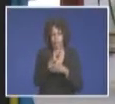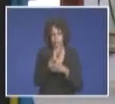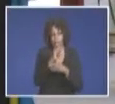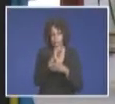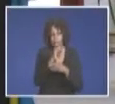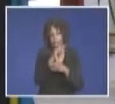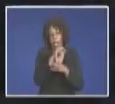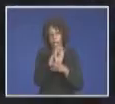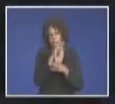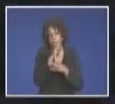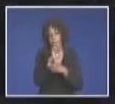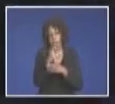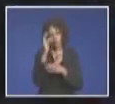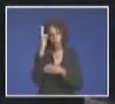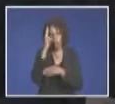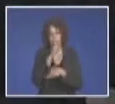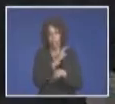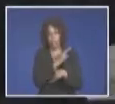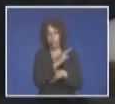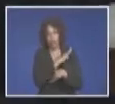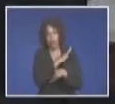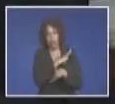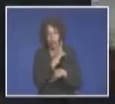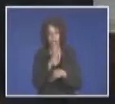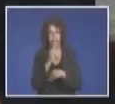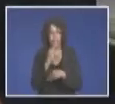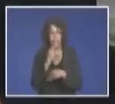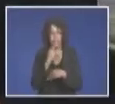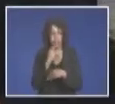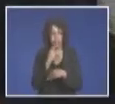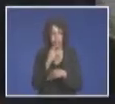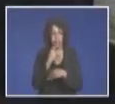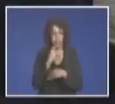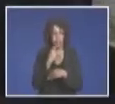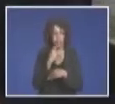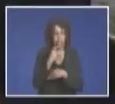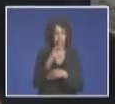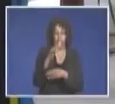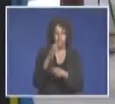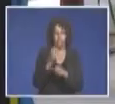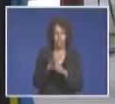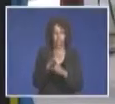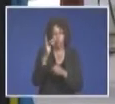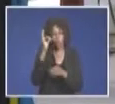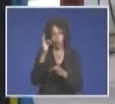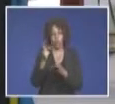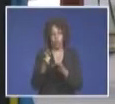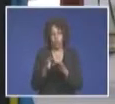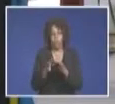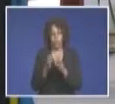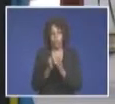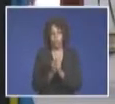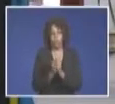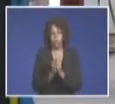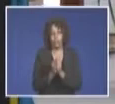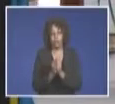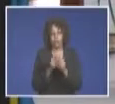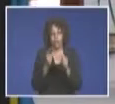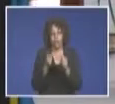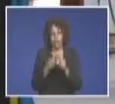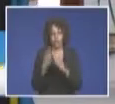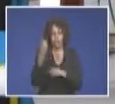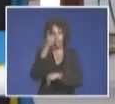I. Ramphilly Brown recalls just how seriously the parliamentarian took her faith. Her first day in